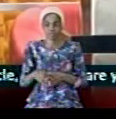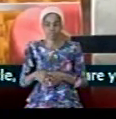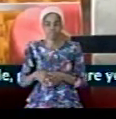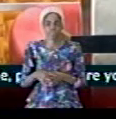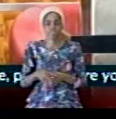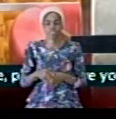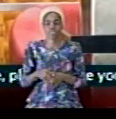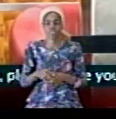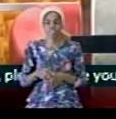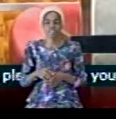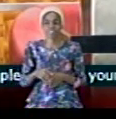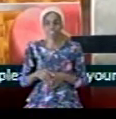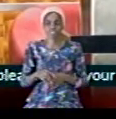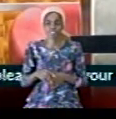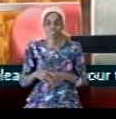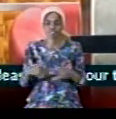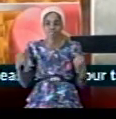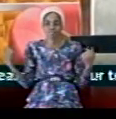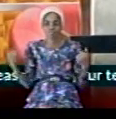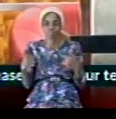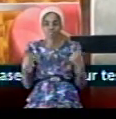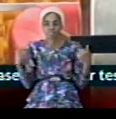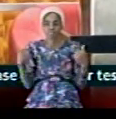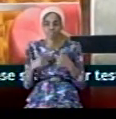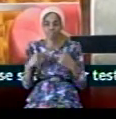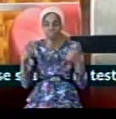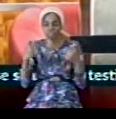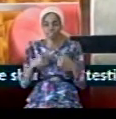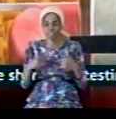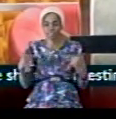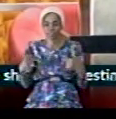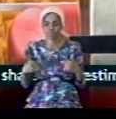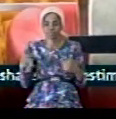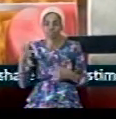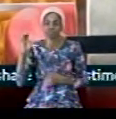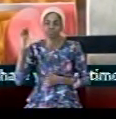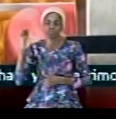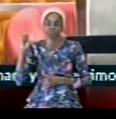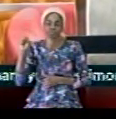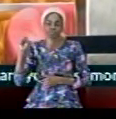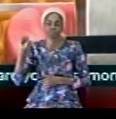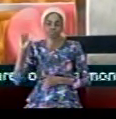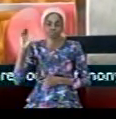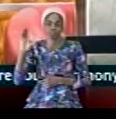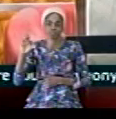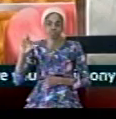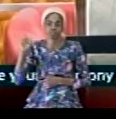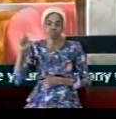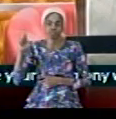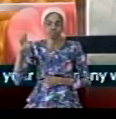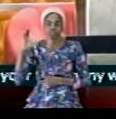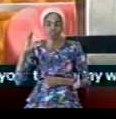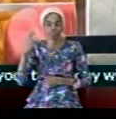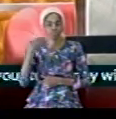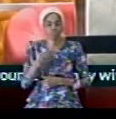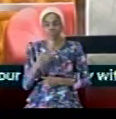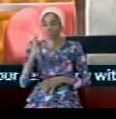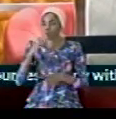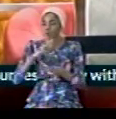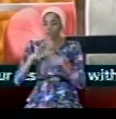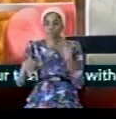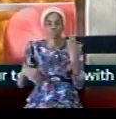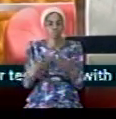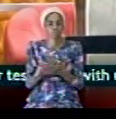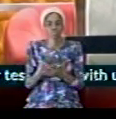scratches, pains. And these scratches was going with serious pain. It scratched me all over my body. Everywhere